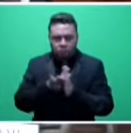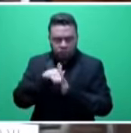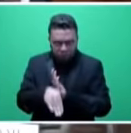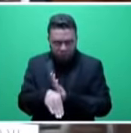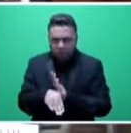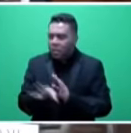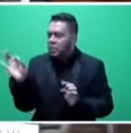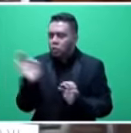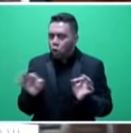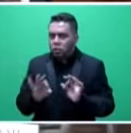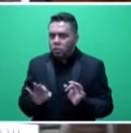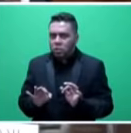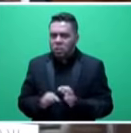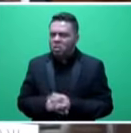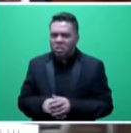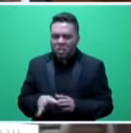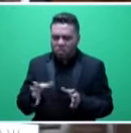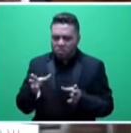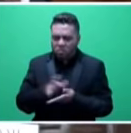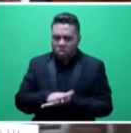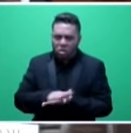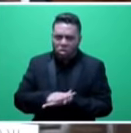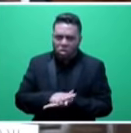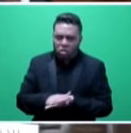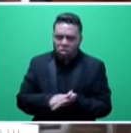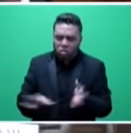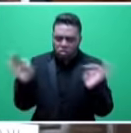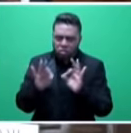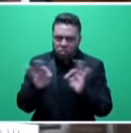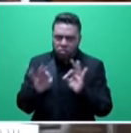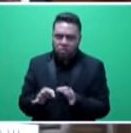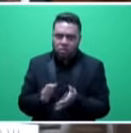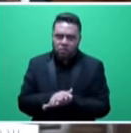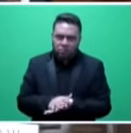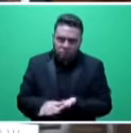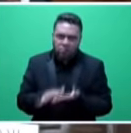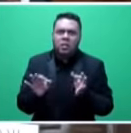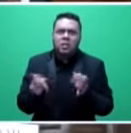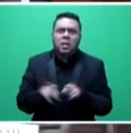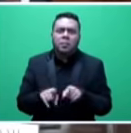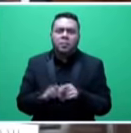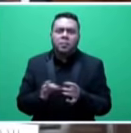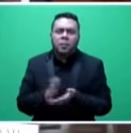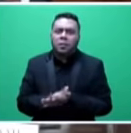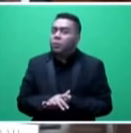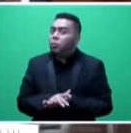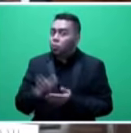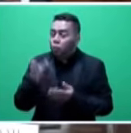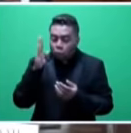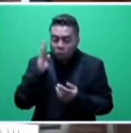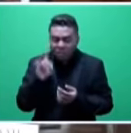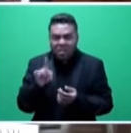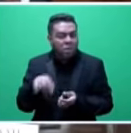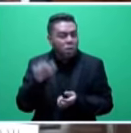budget. Just look at the figures. To appreciate the implication of these figures and to determine the right